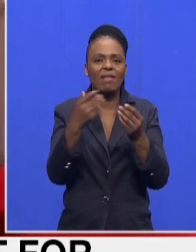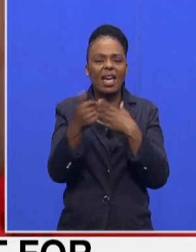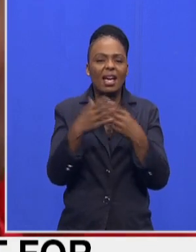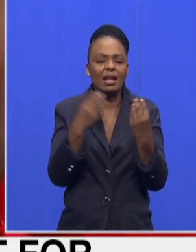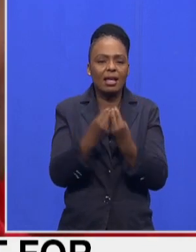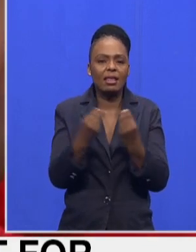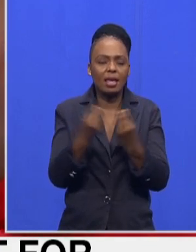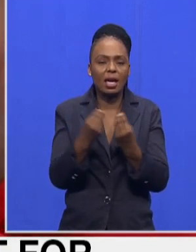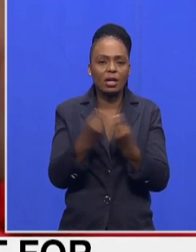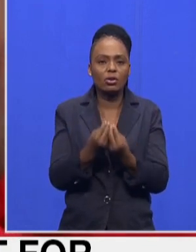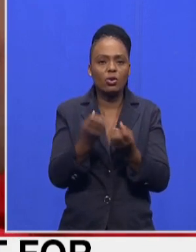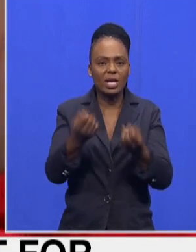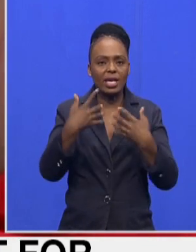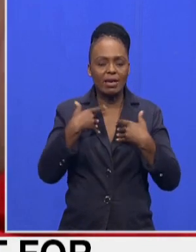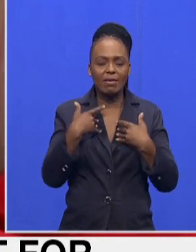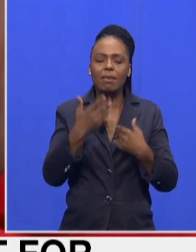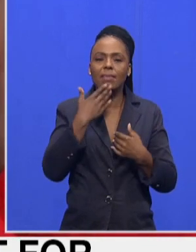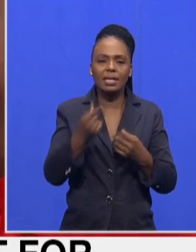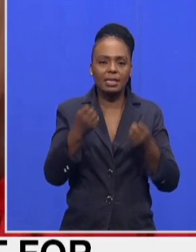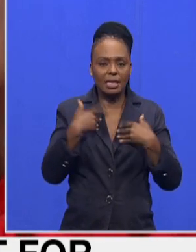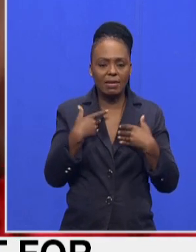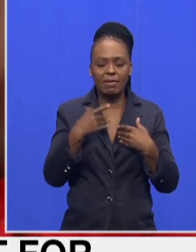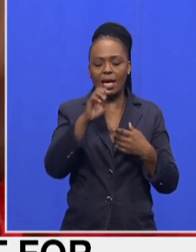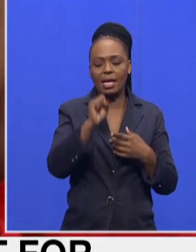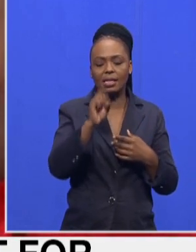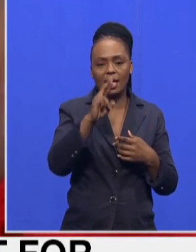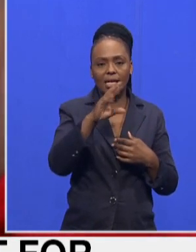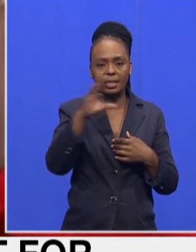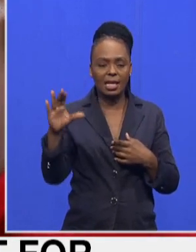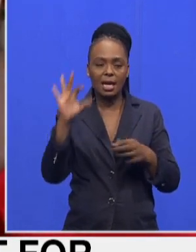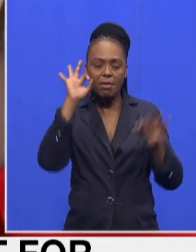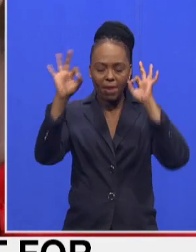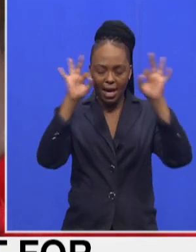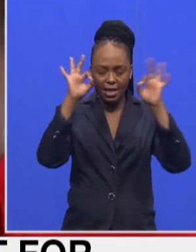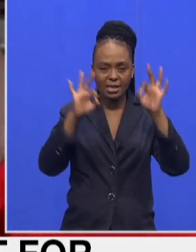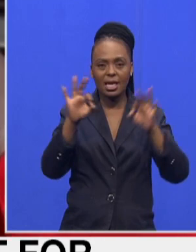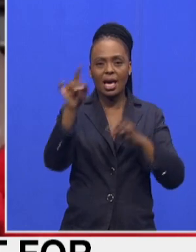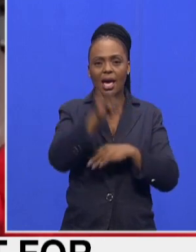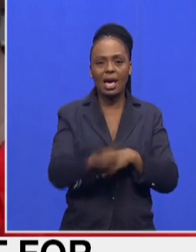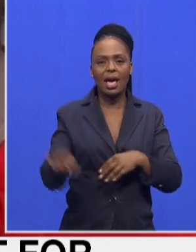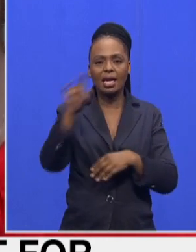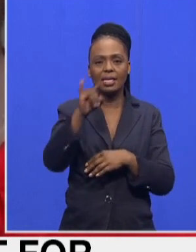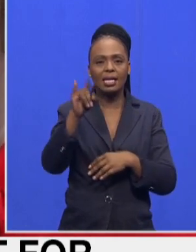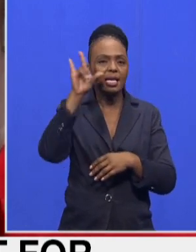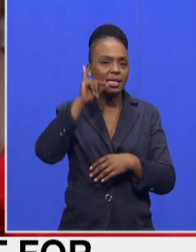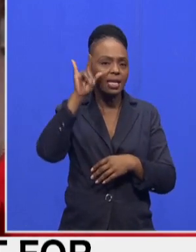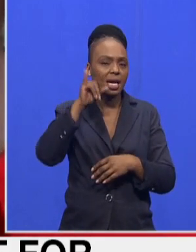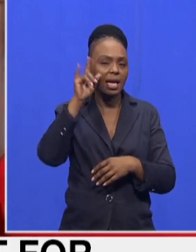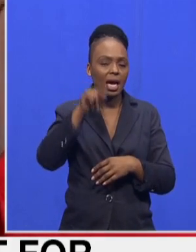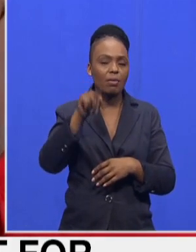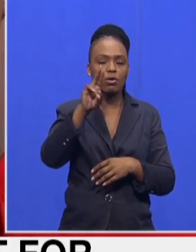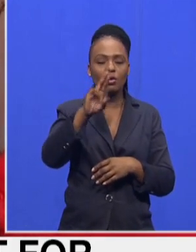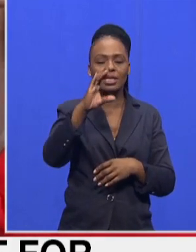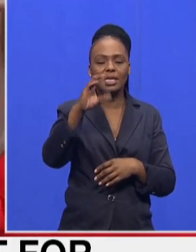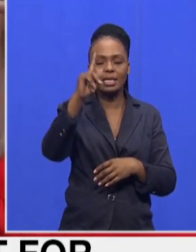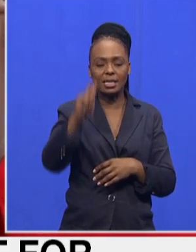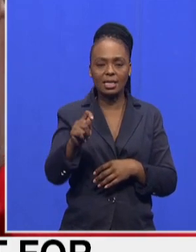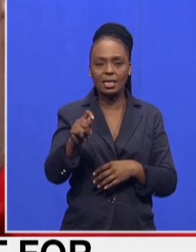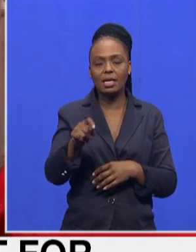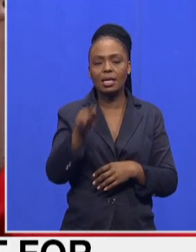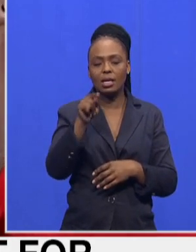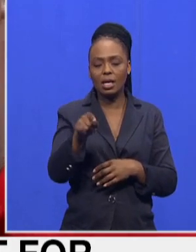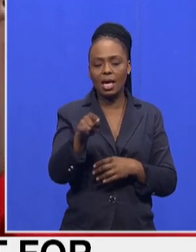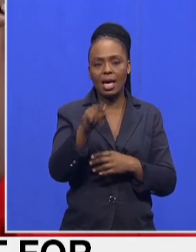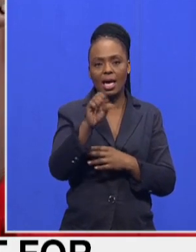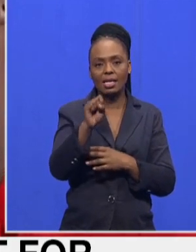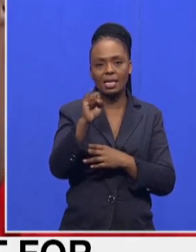donate to us, please reach out to the SRC page. At Instagram is at UCT_SRC, and then also you feel